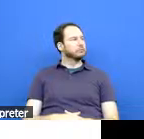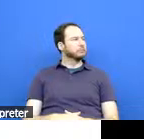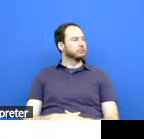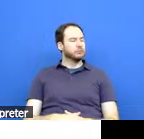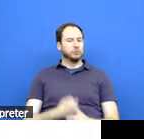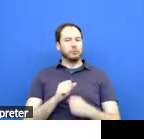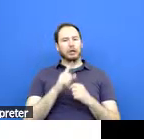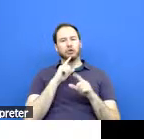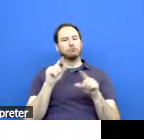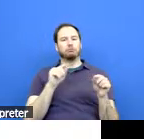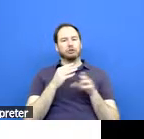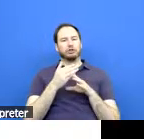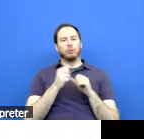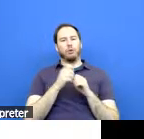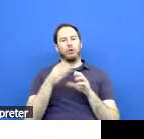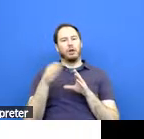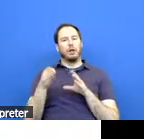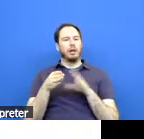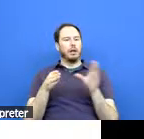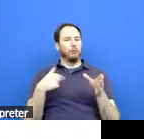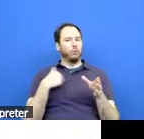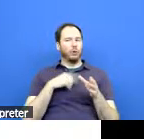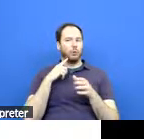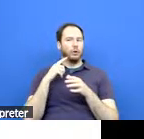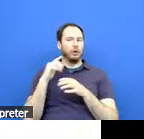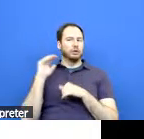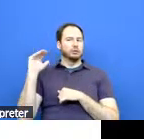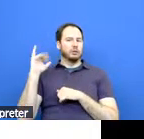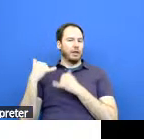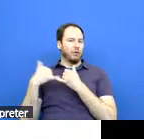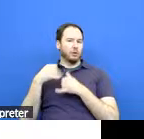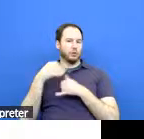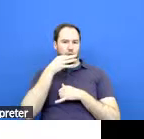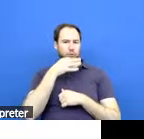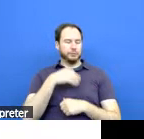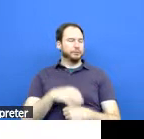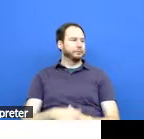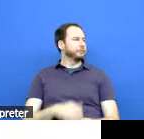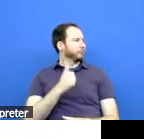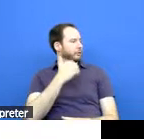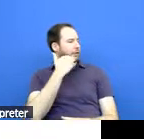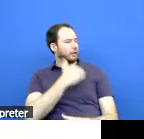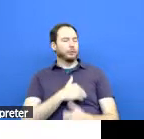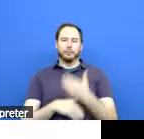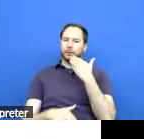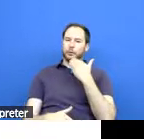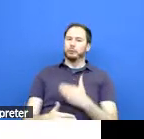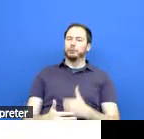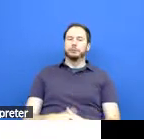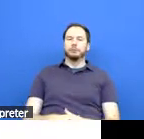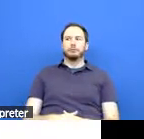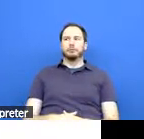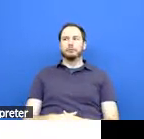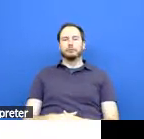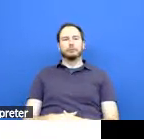area. We're going to be pursuing that grant. So, Okay, thank you. thank you.